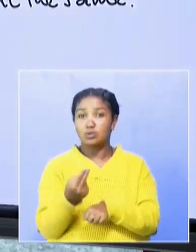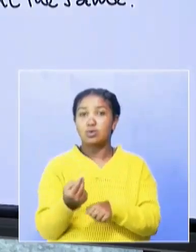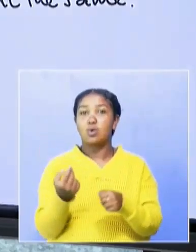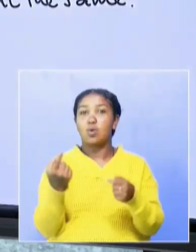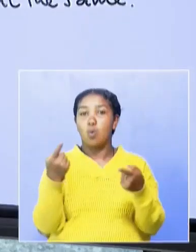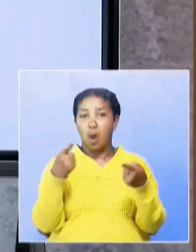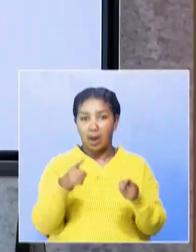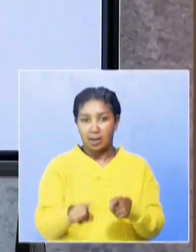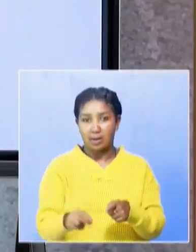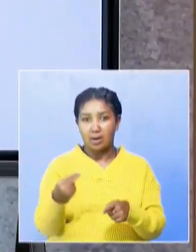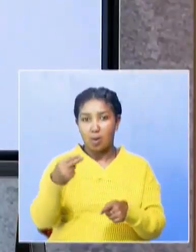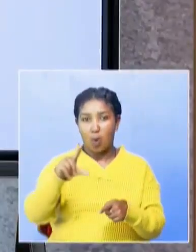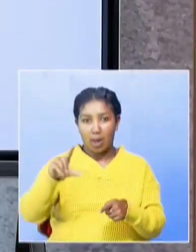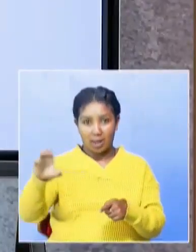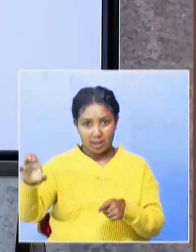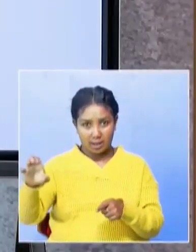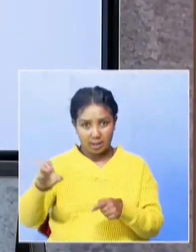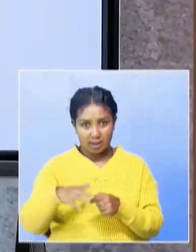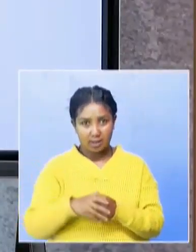while.